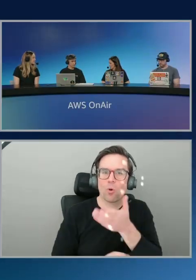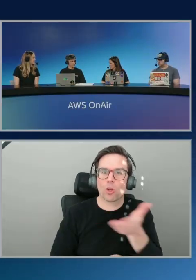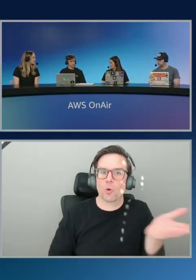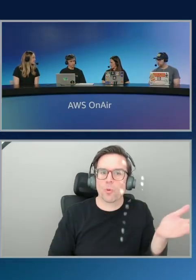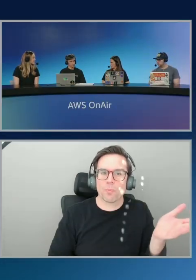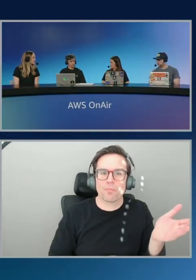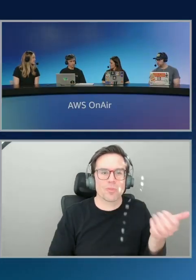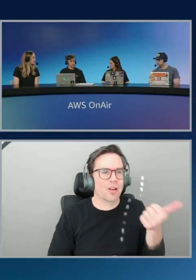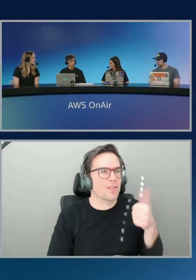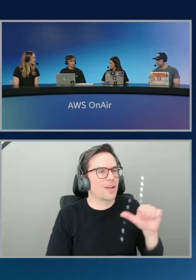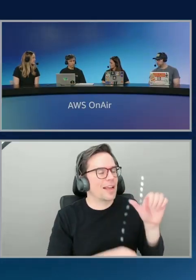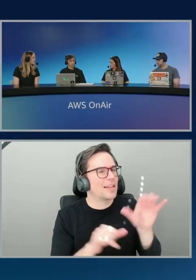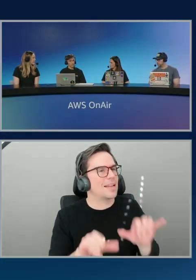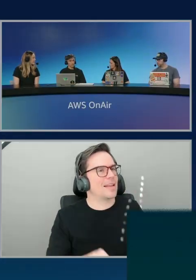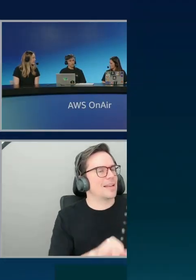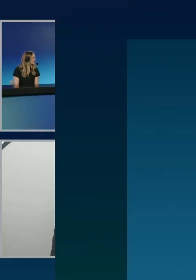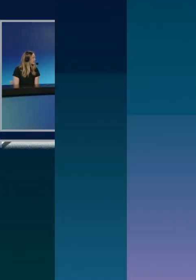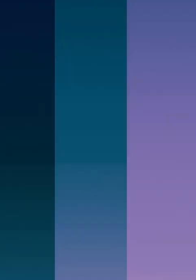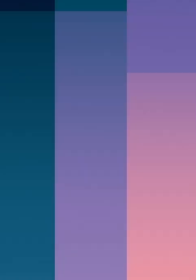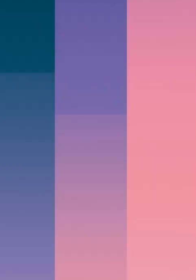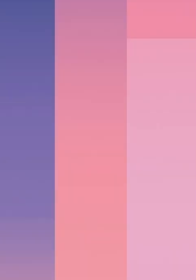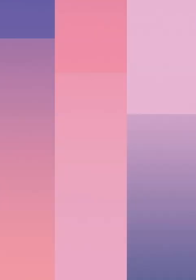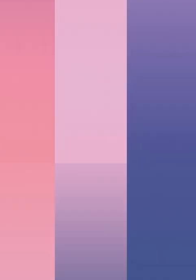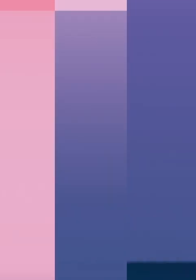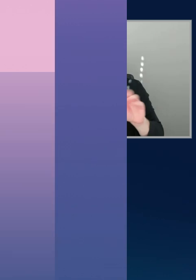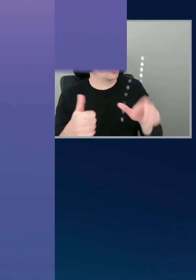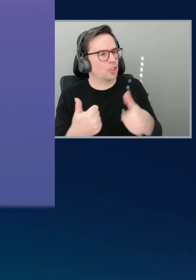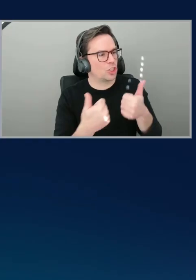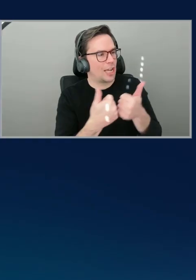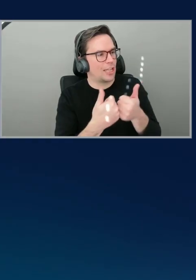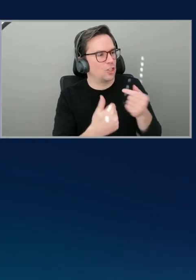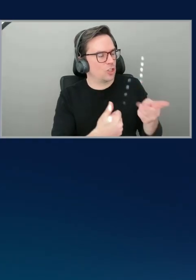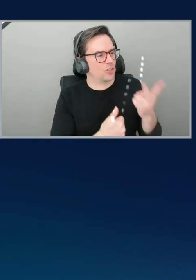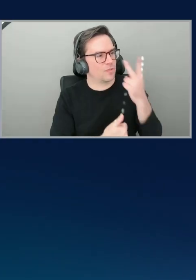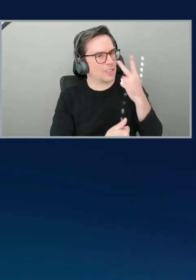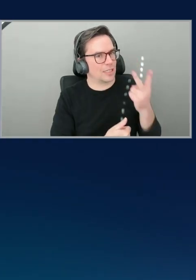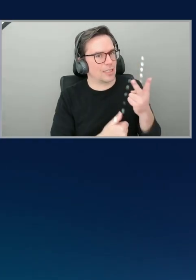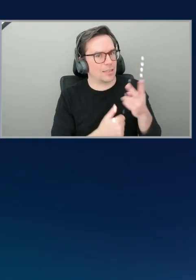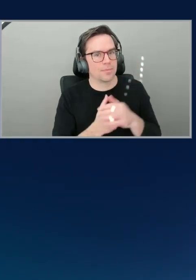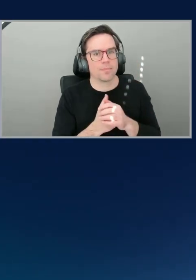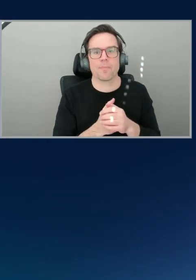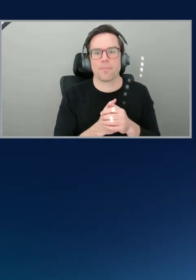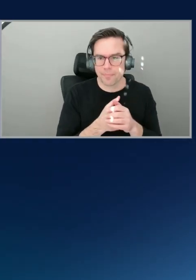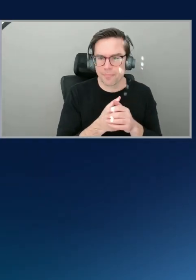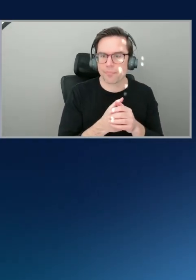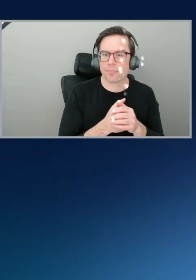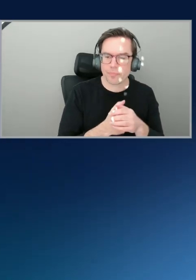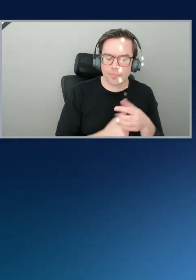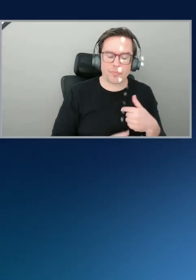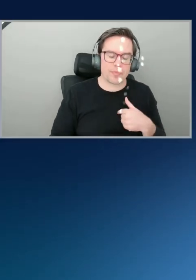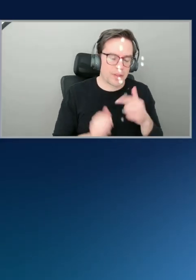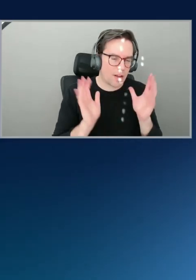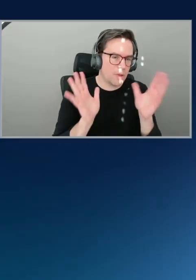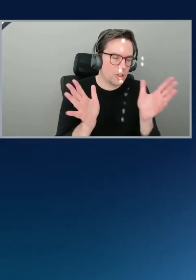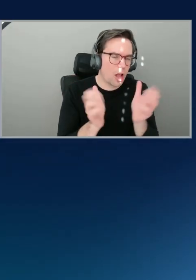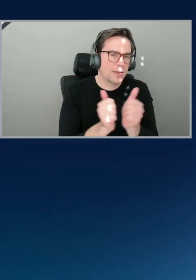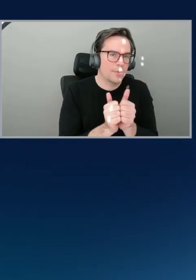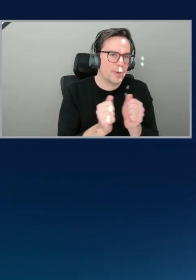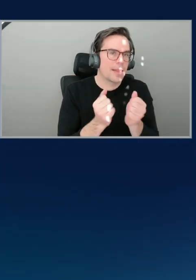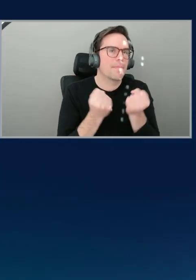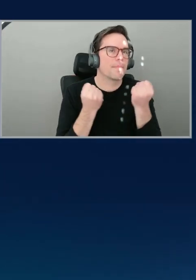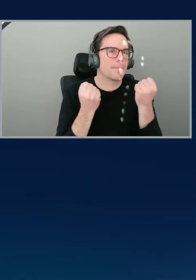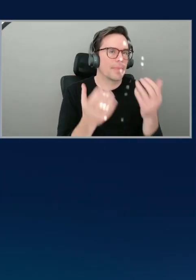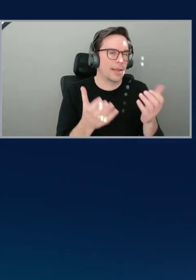that you've seen? I've been talking to a lot of customers, and then I've seen customers